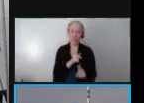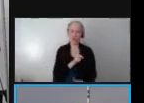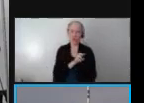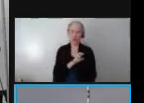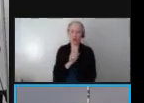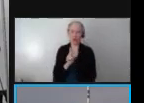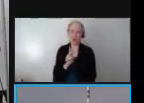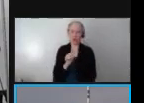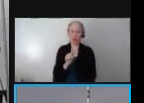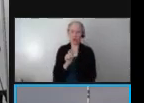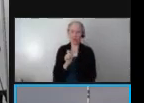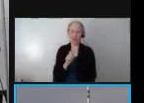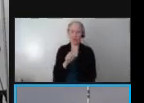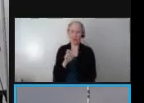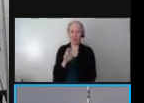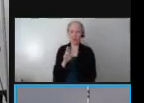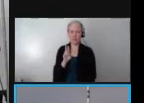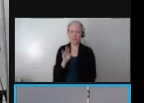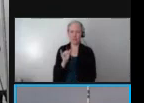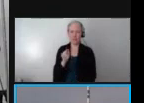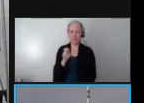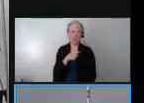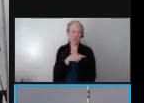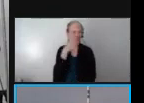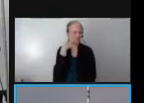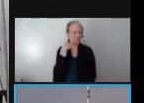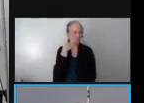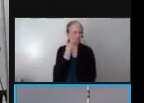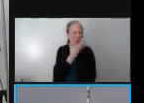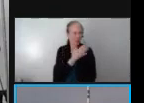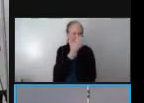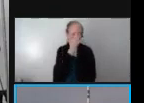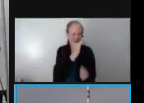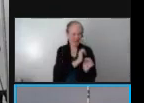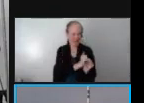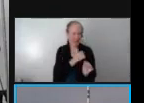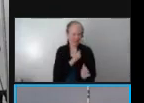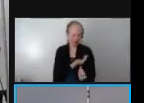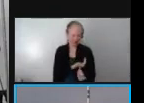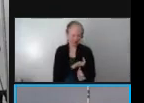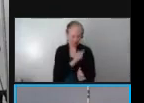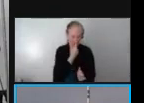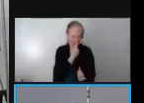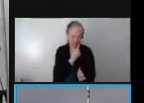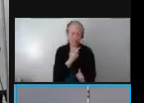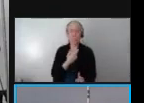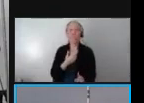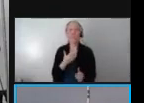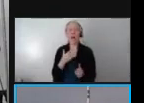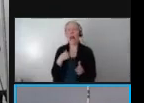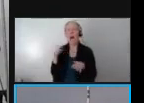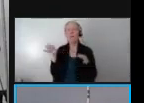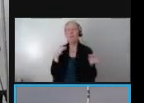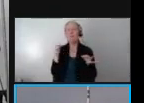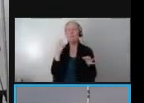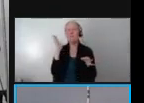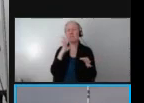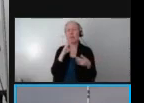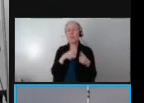she had already flown, to learn tips and tricks and techniques. And I've talked about this in other presentations I've given around the